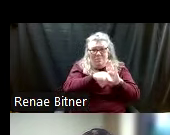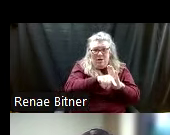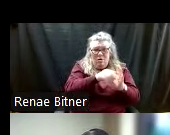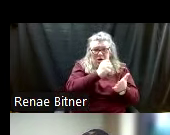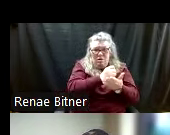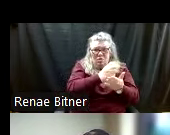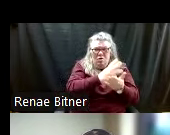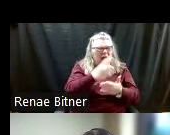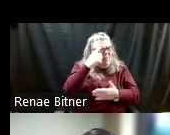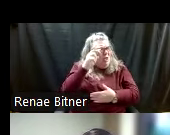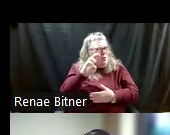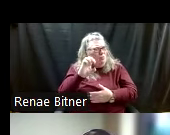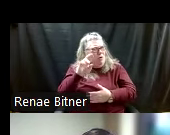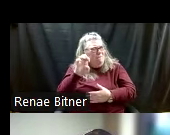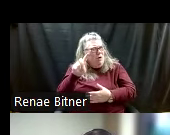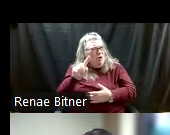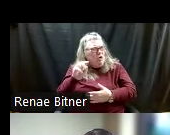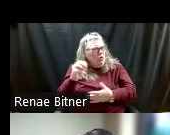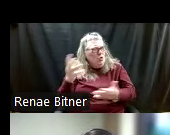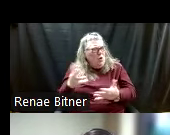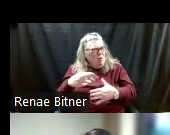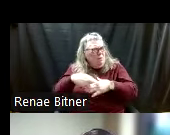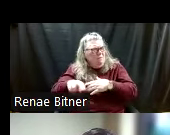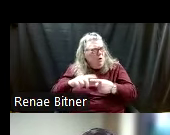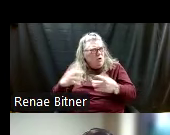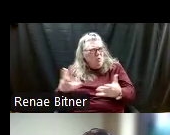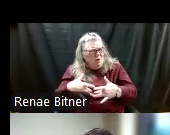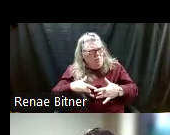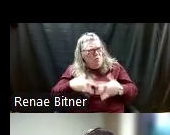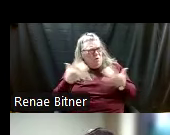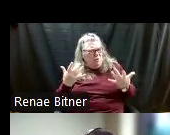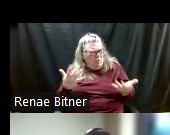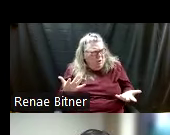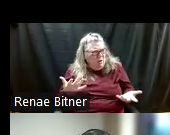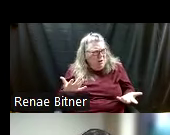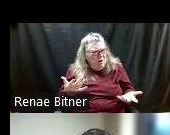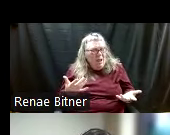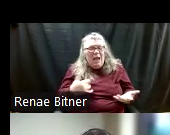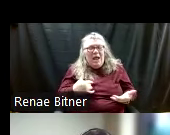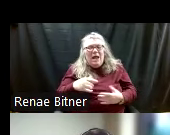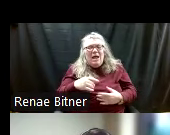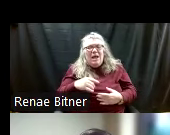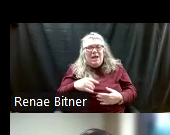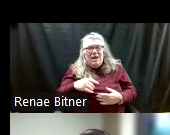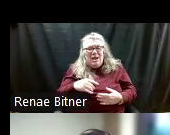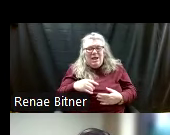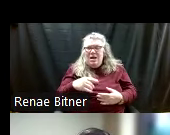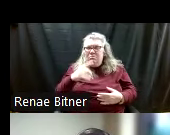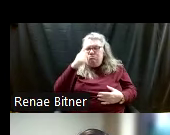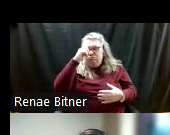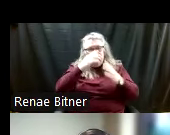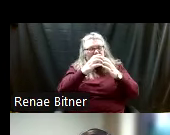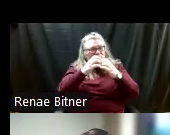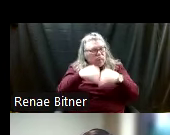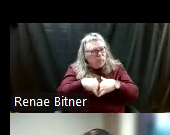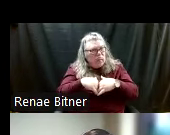thought referred to what? What are you referring me to? What is going on here? And I actually had quite a meltdown at the